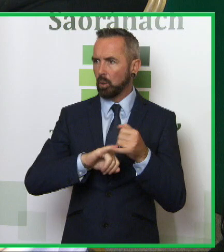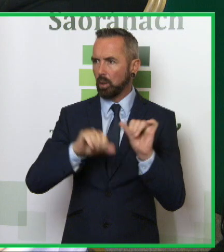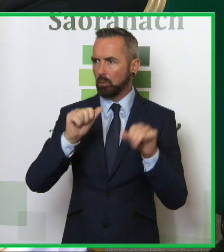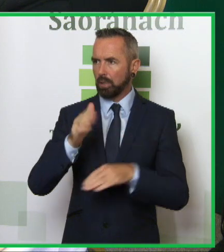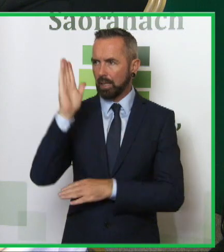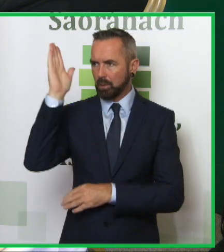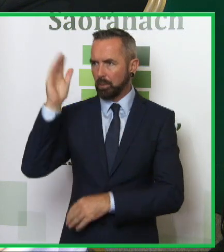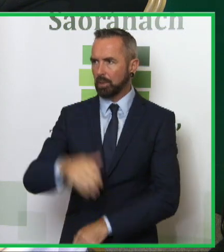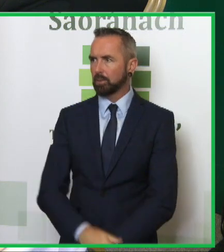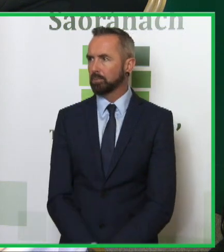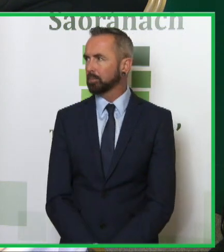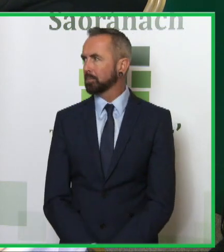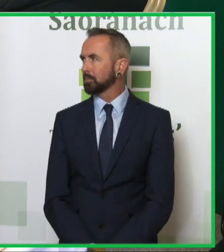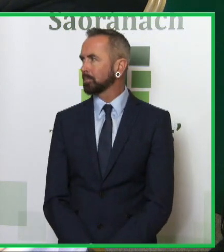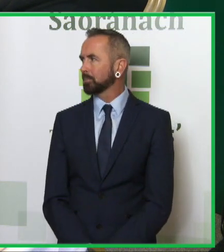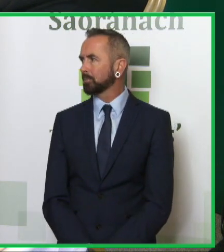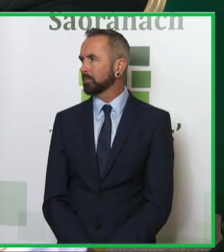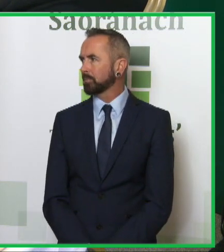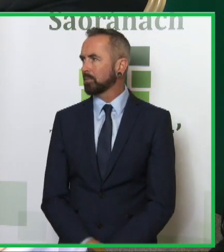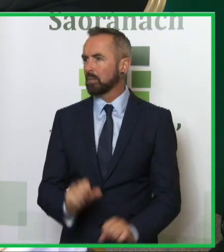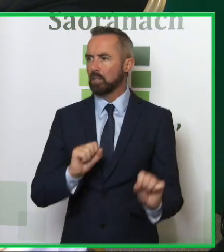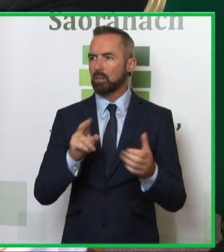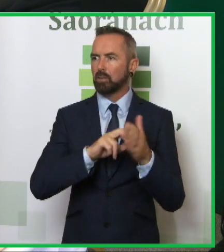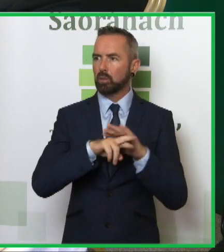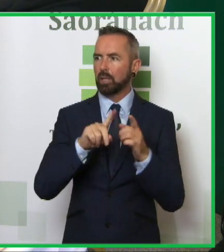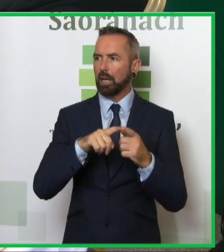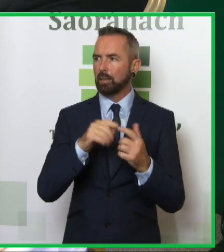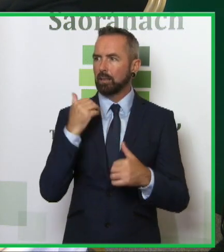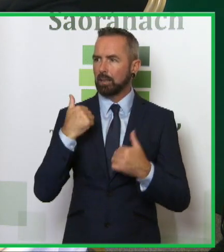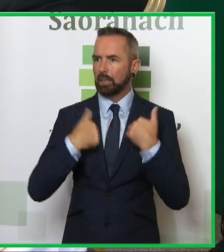Who's all those in favour of including that? So it would be service users and stakeholders.